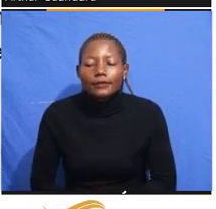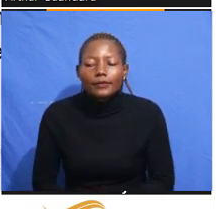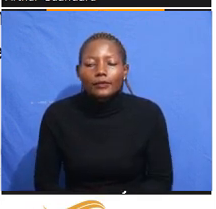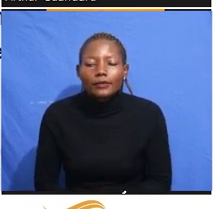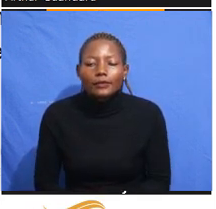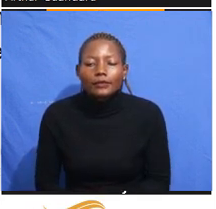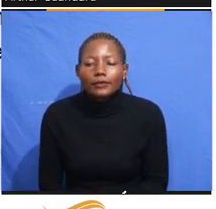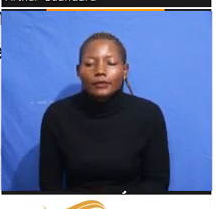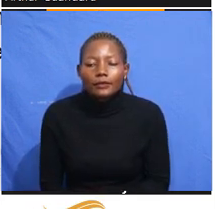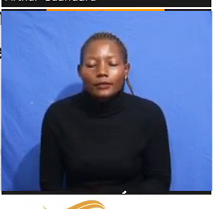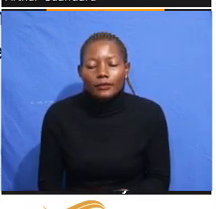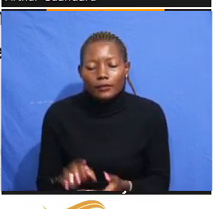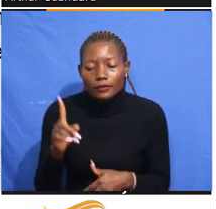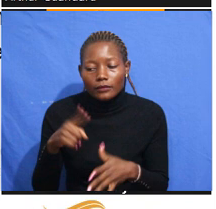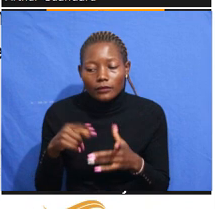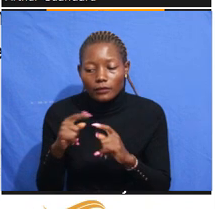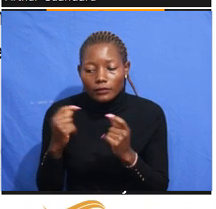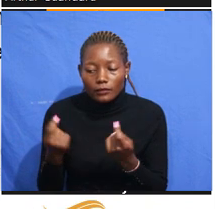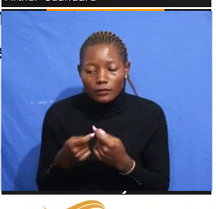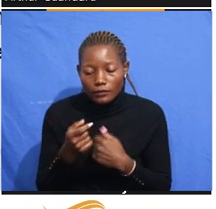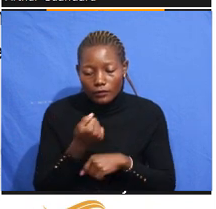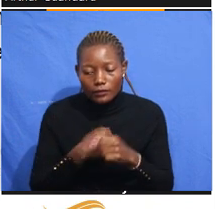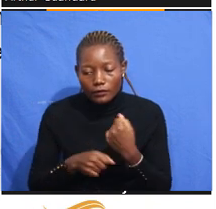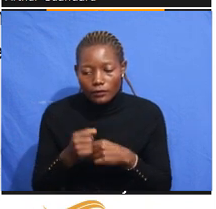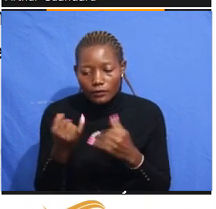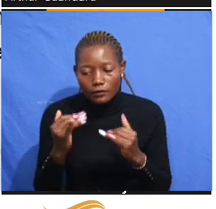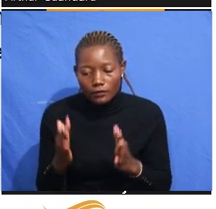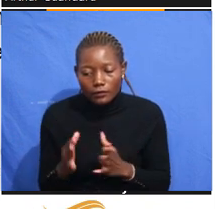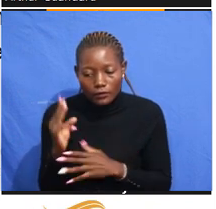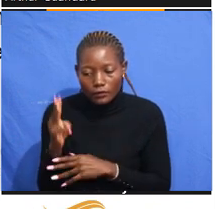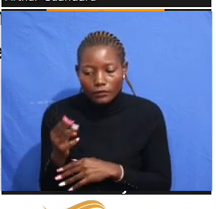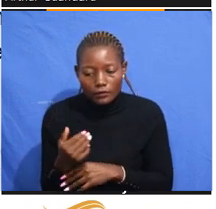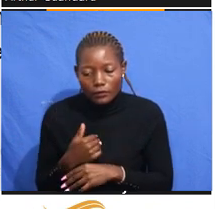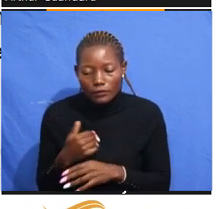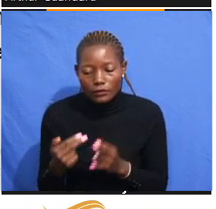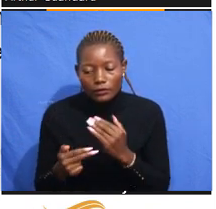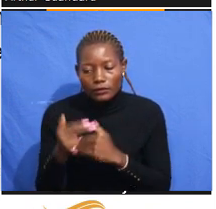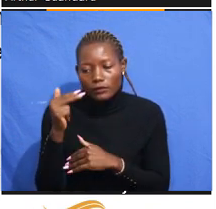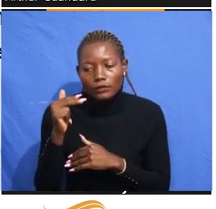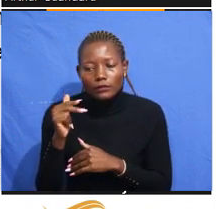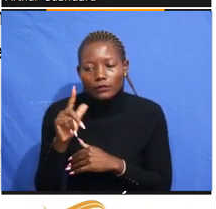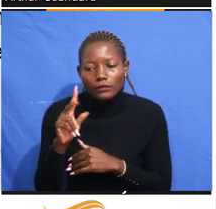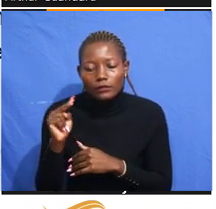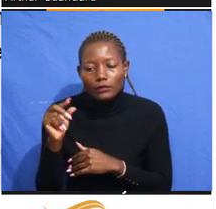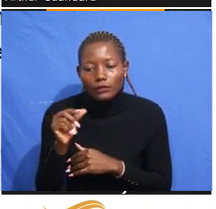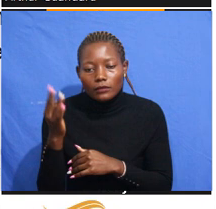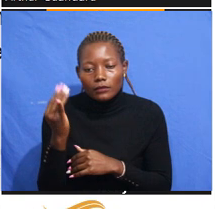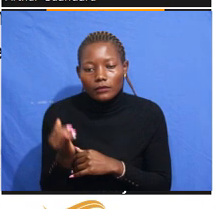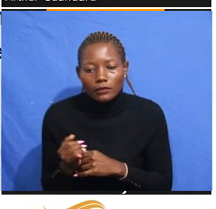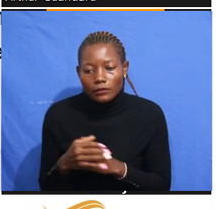regardless of whatever type of activity, athletes will normally have a higher lung capacity than non-athletes because they